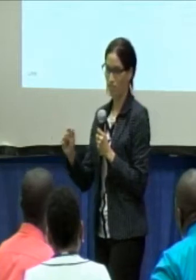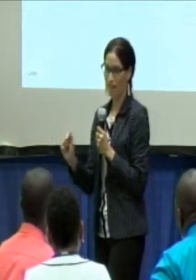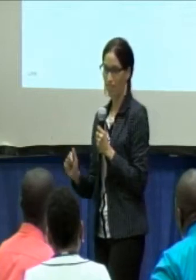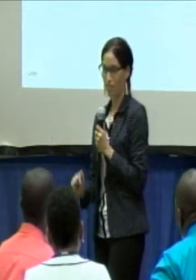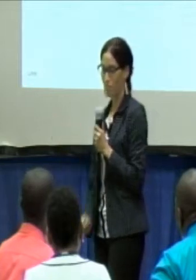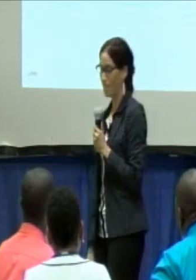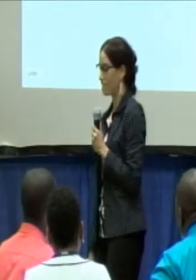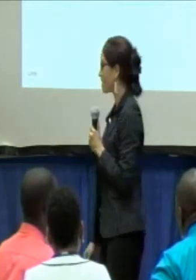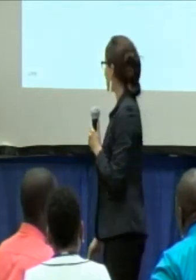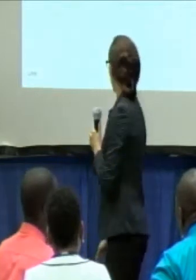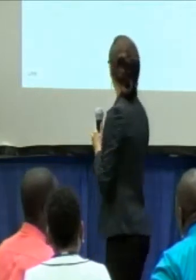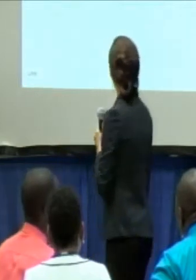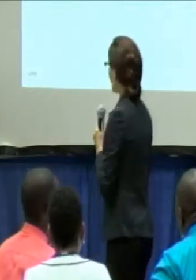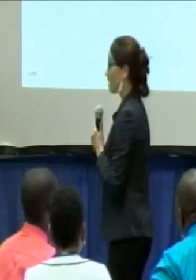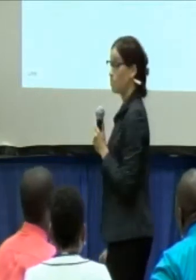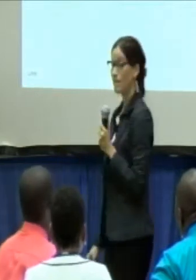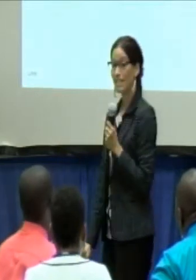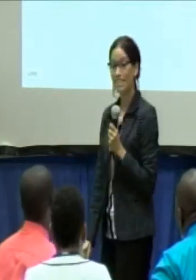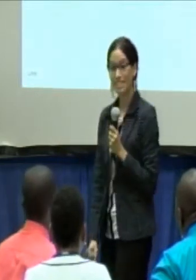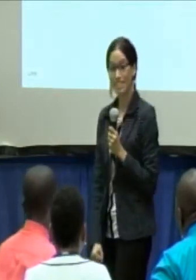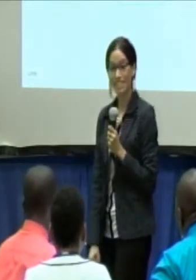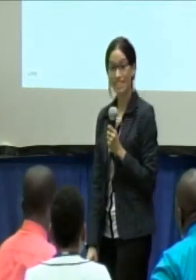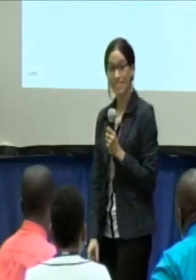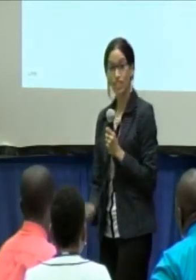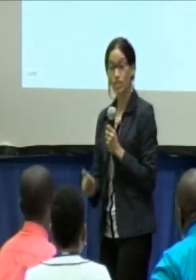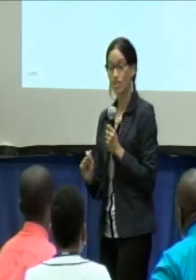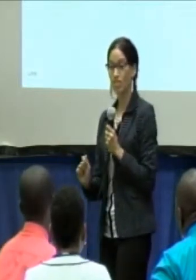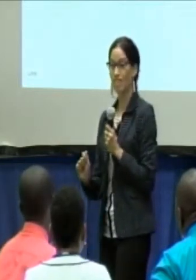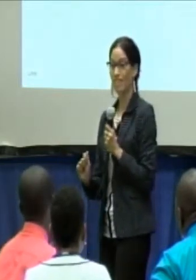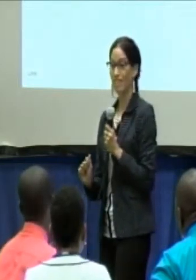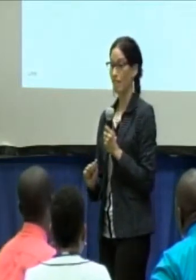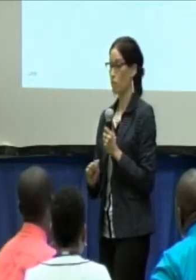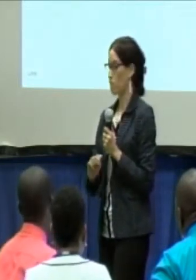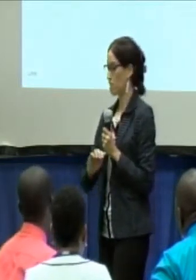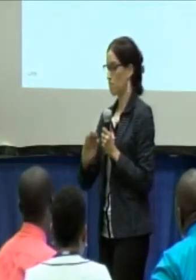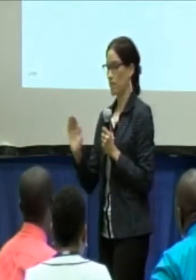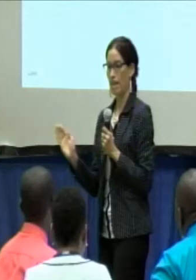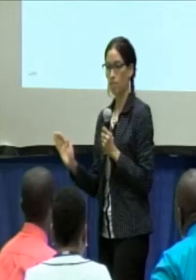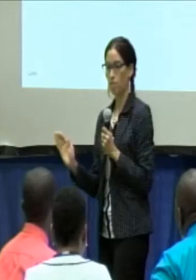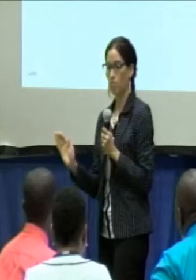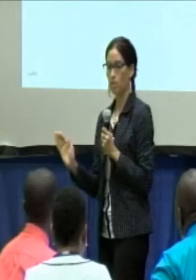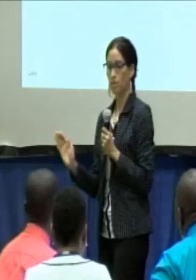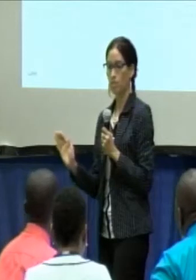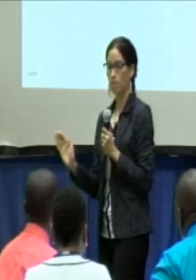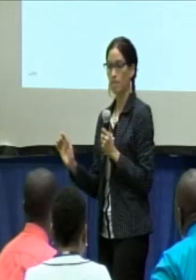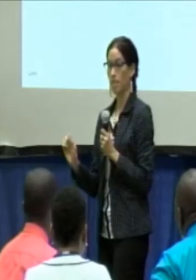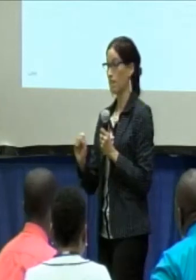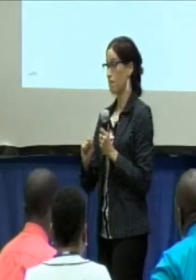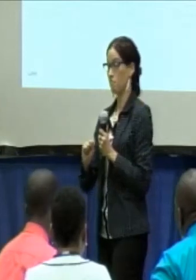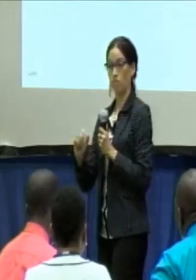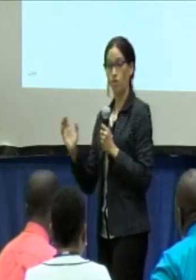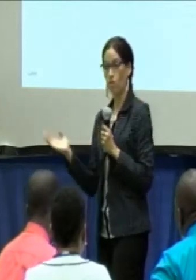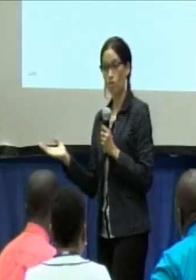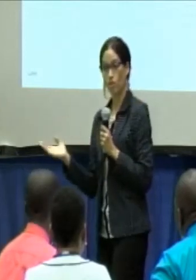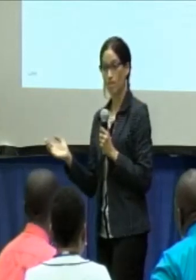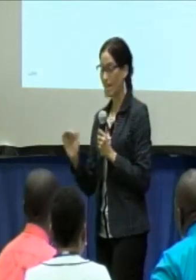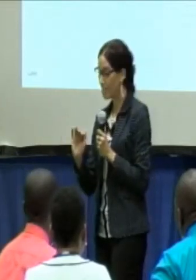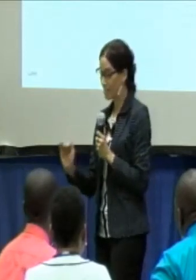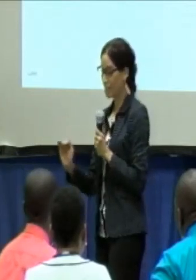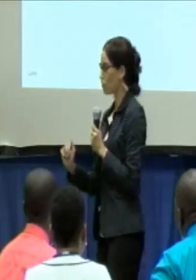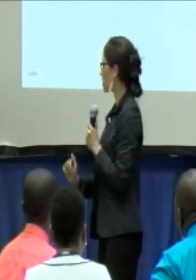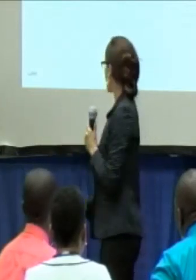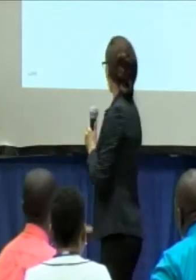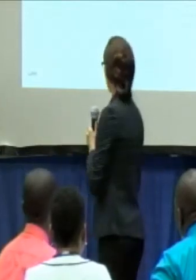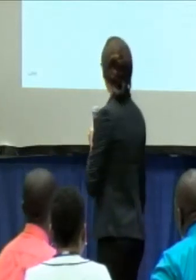4 or 5 different places. E-police, e-judiciary. You want to submit any report to the police, law courts,